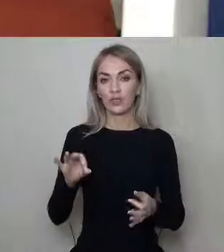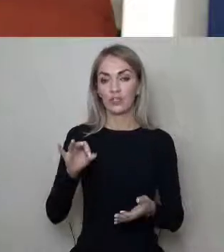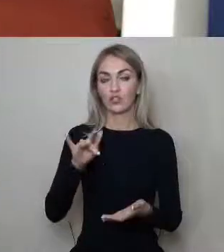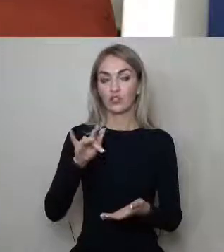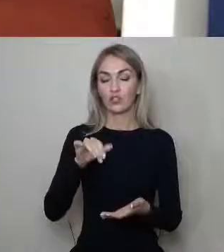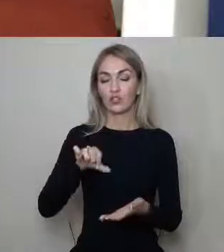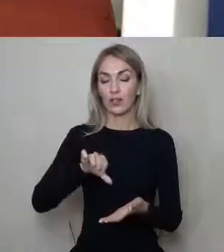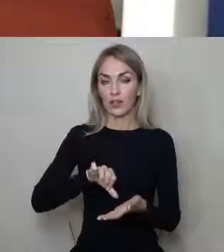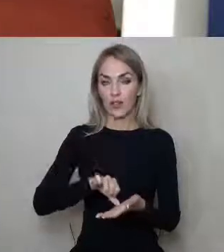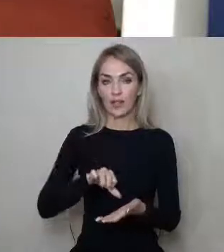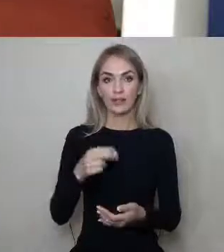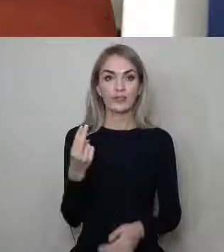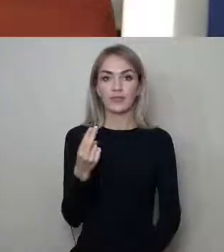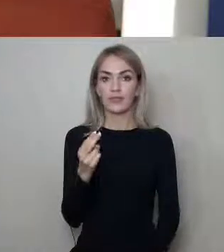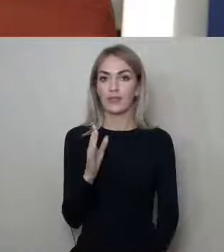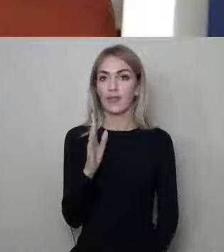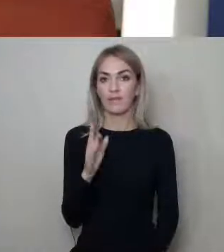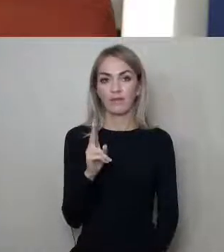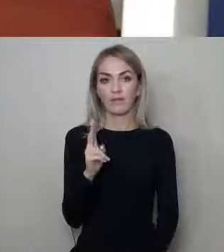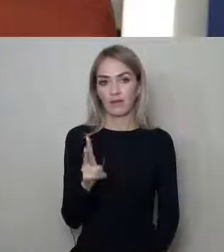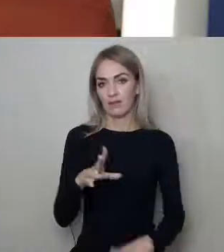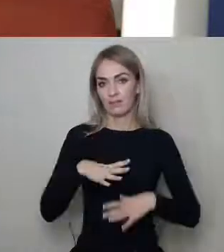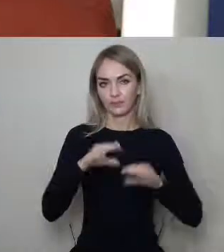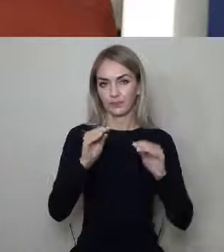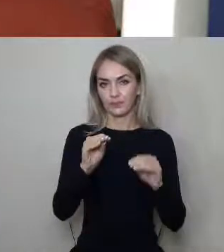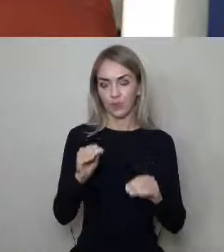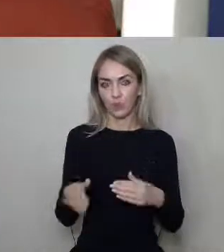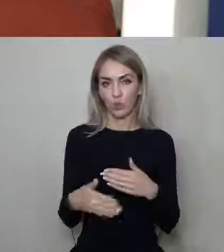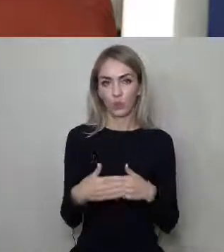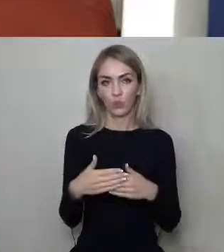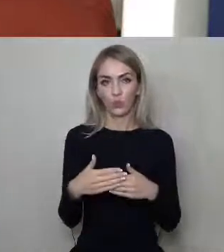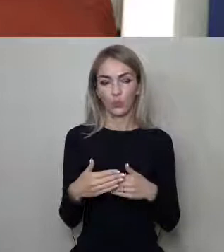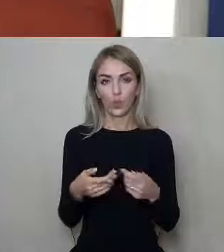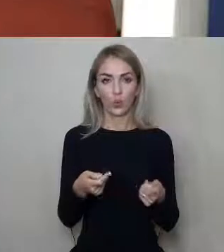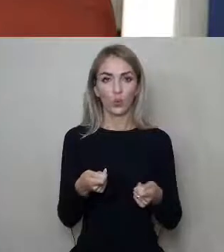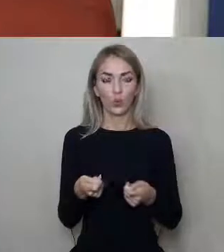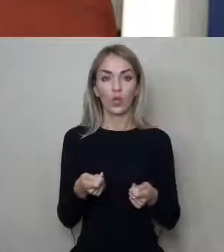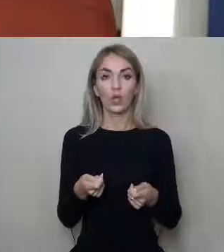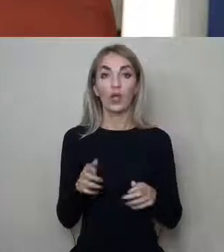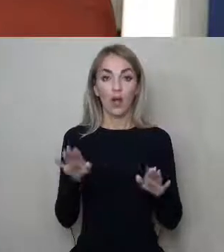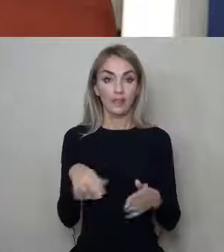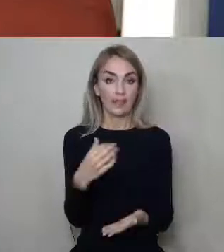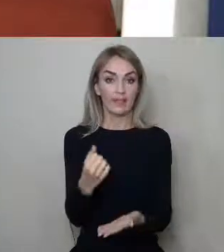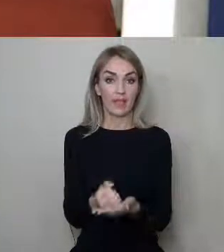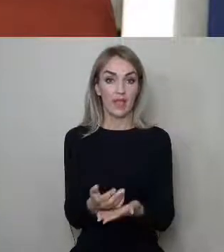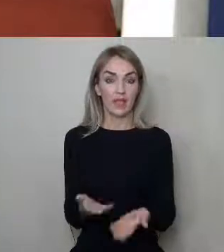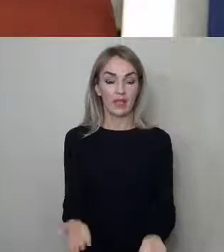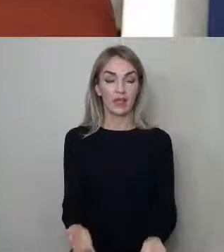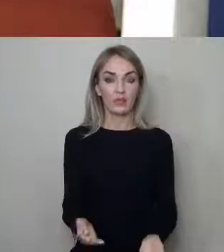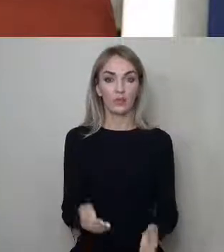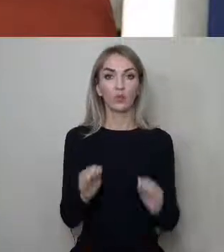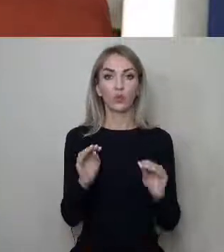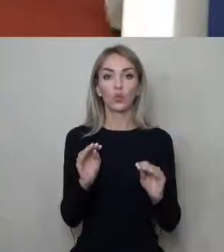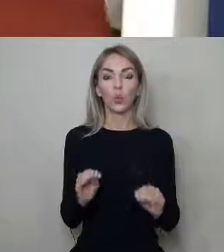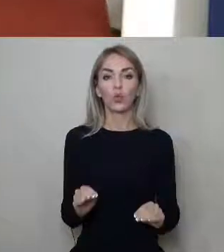not a single member of the CEC issued any administrative protocol because there is no template. Okay, let the